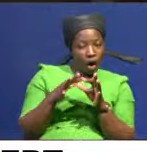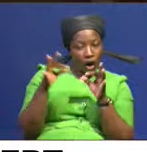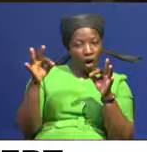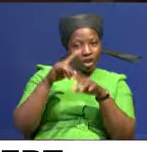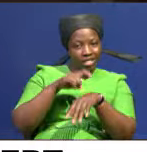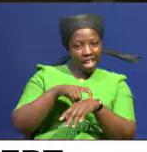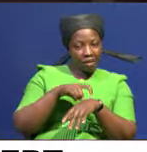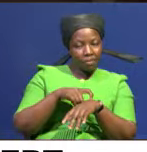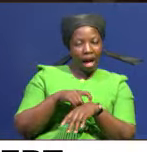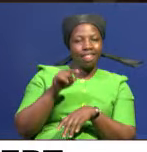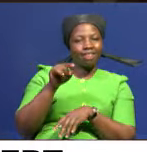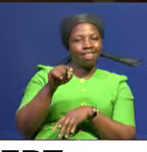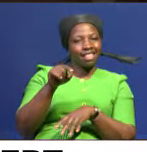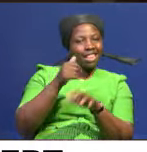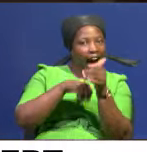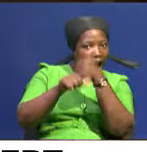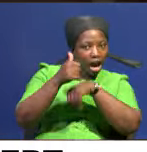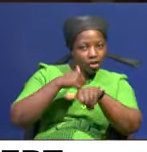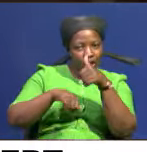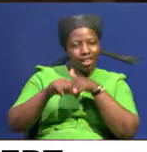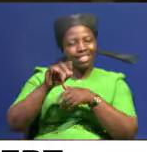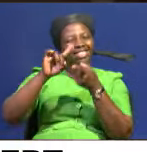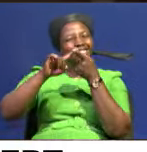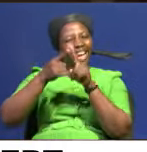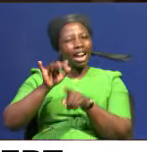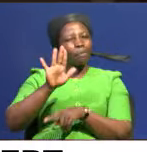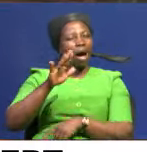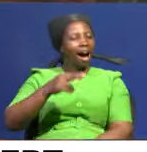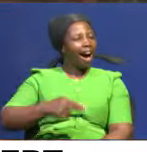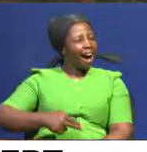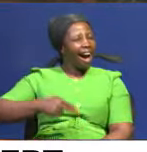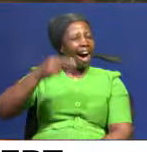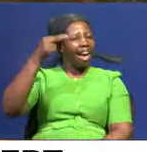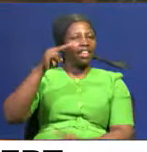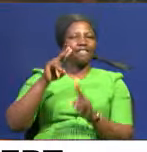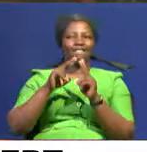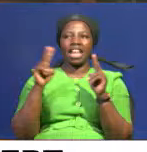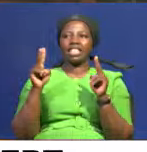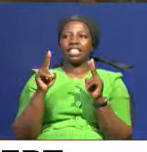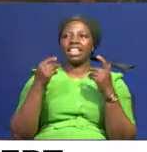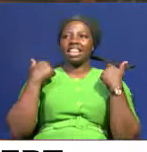high standard. And I really sympathize